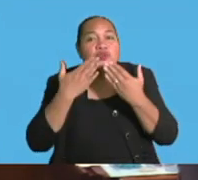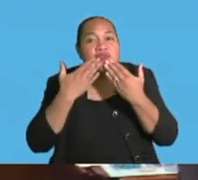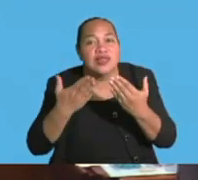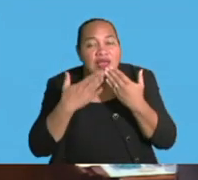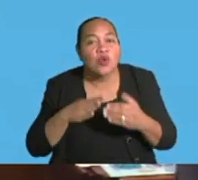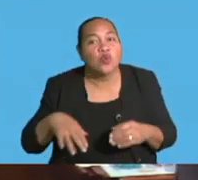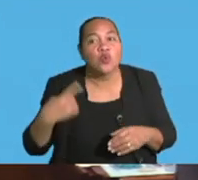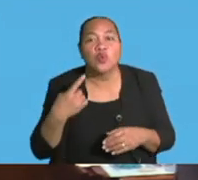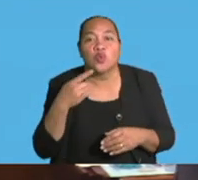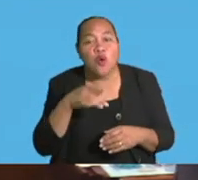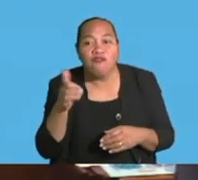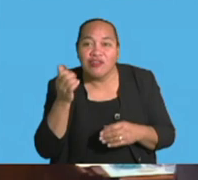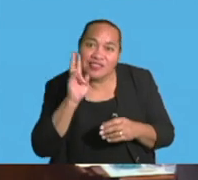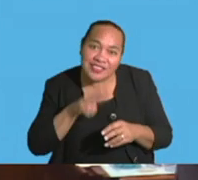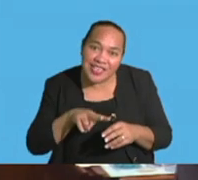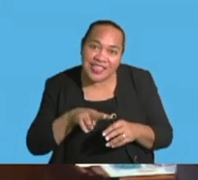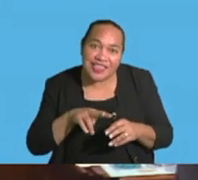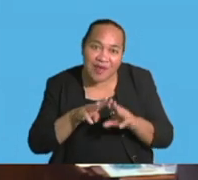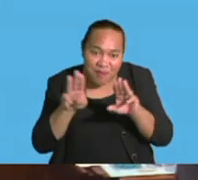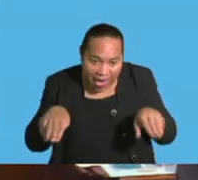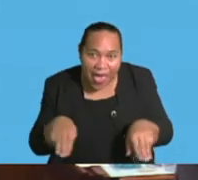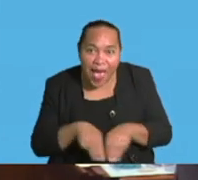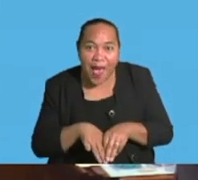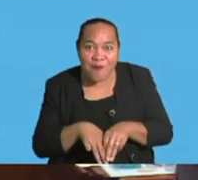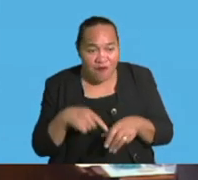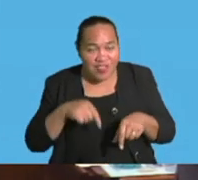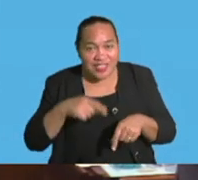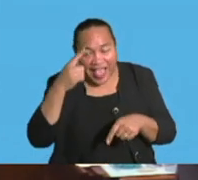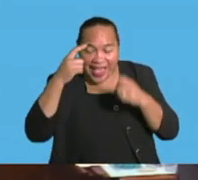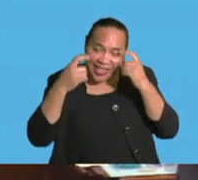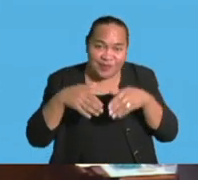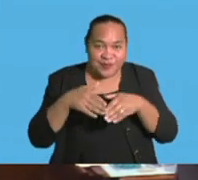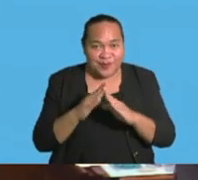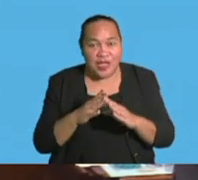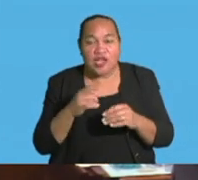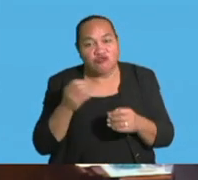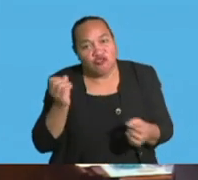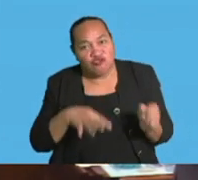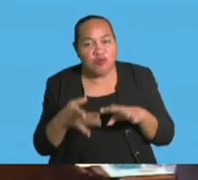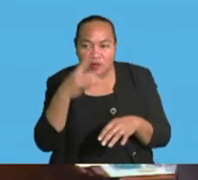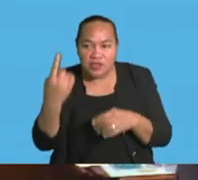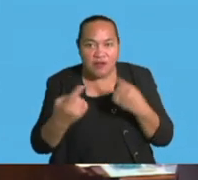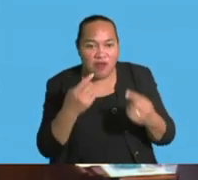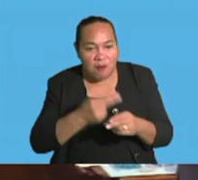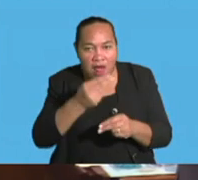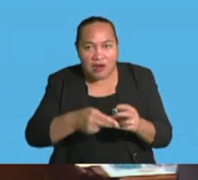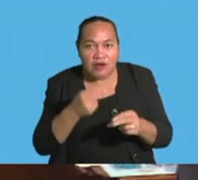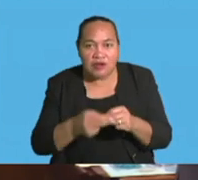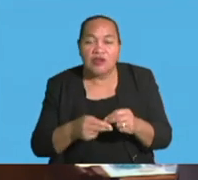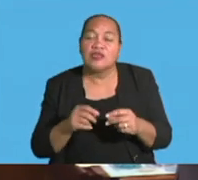those who have seen the merit of this initiative and have contributed to planting trees. They include